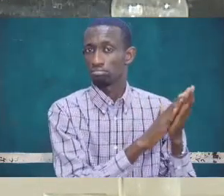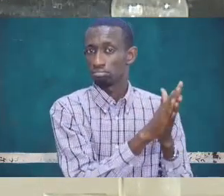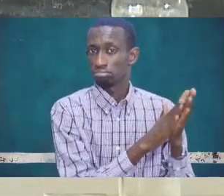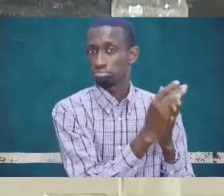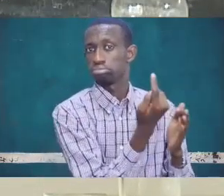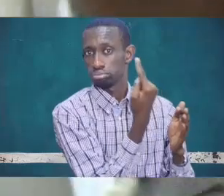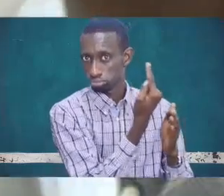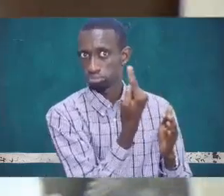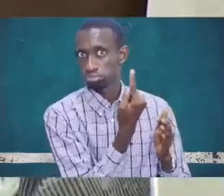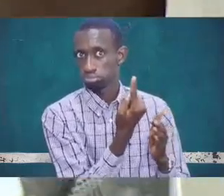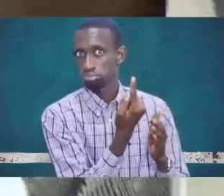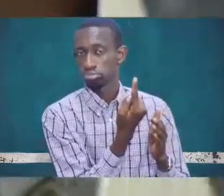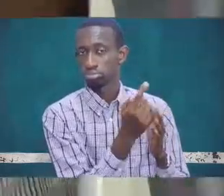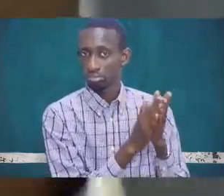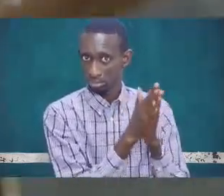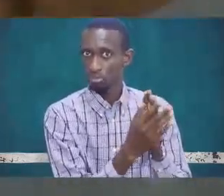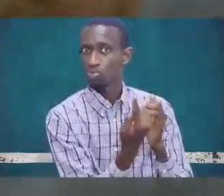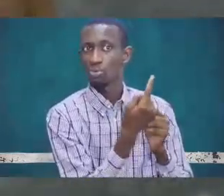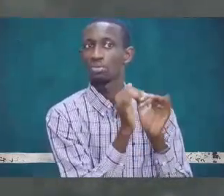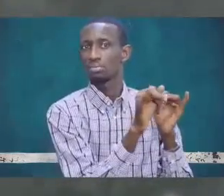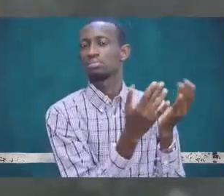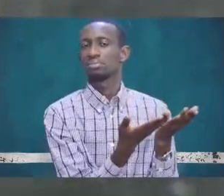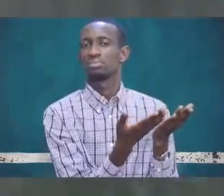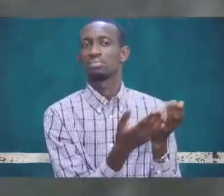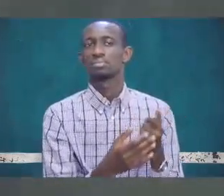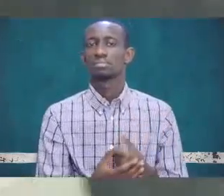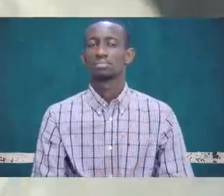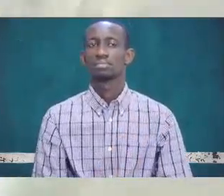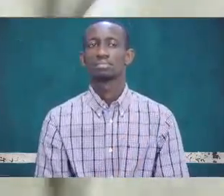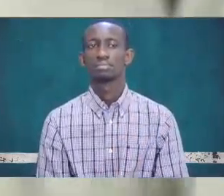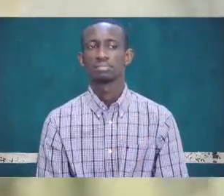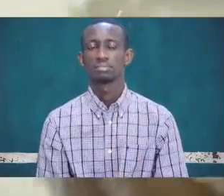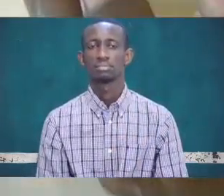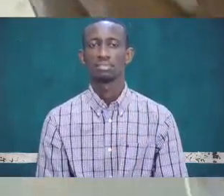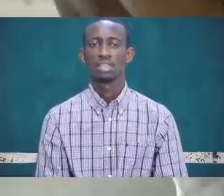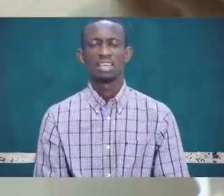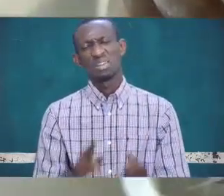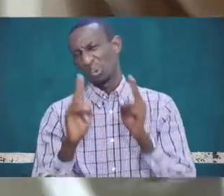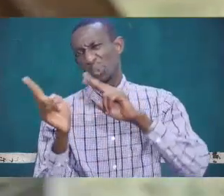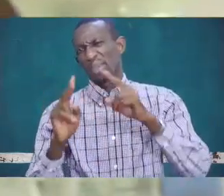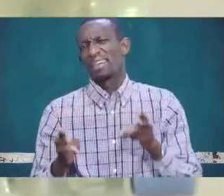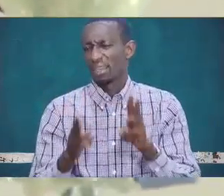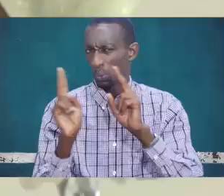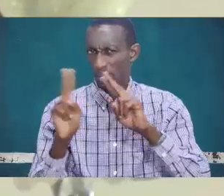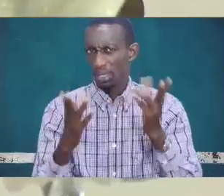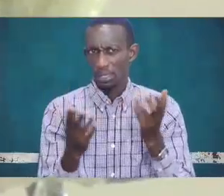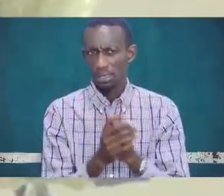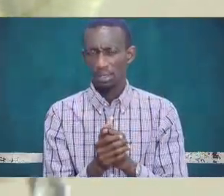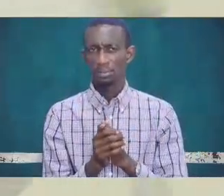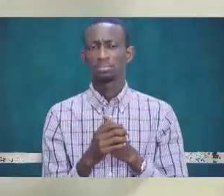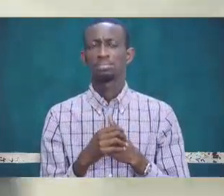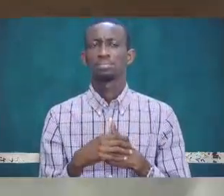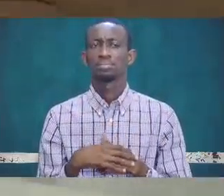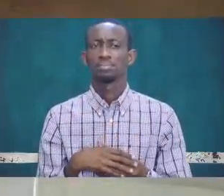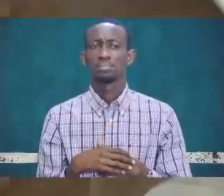is why I have to make this. And this is the improvisation that can be used in